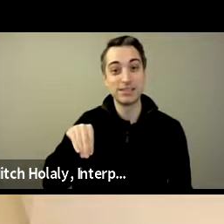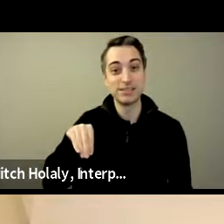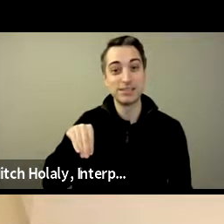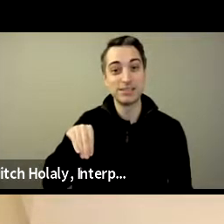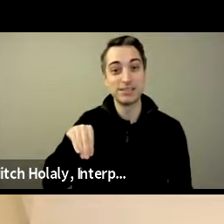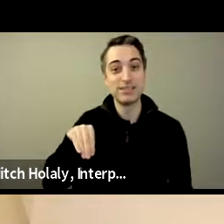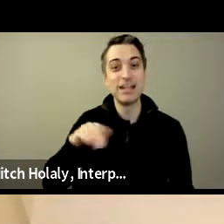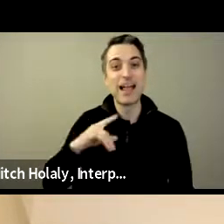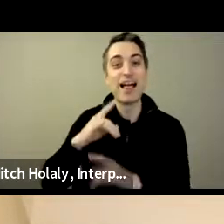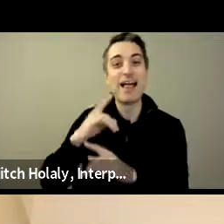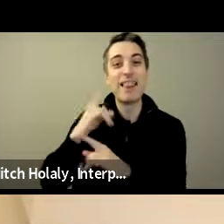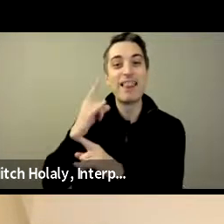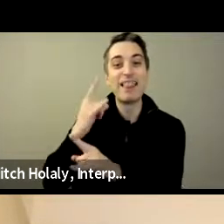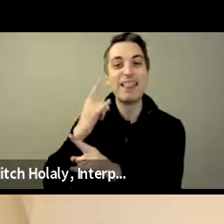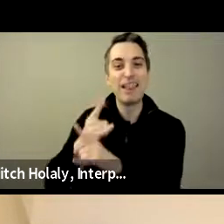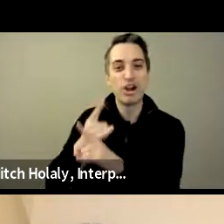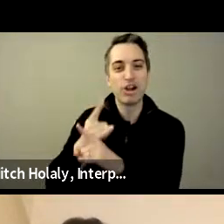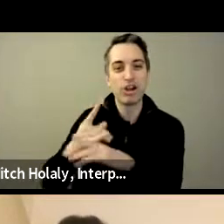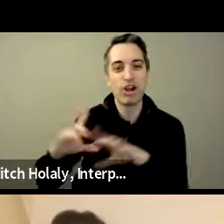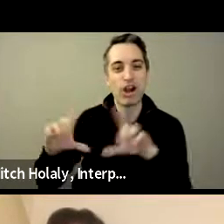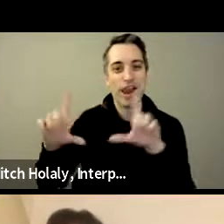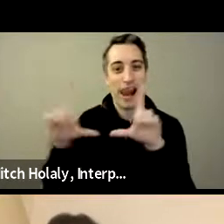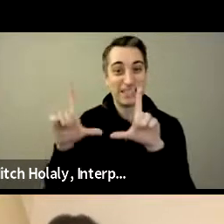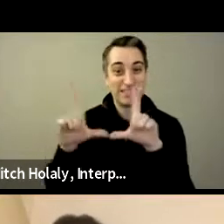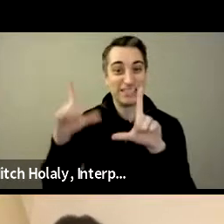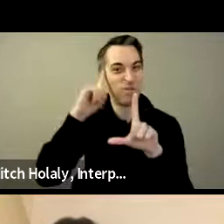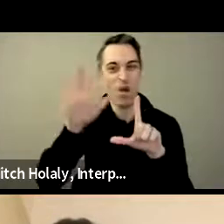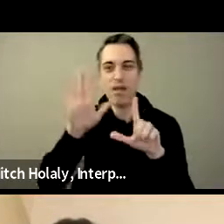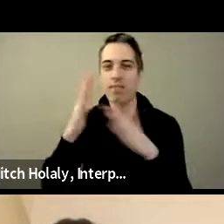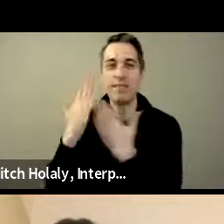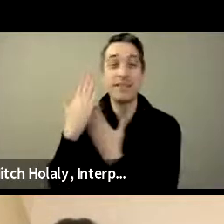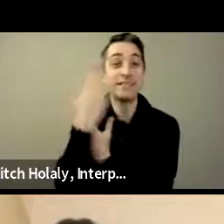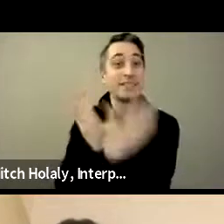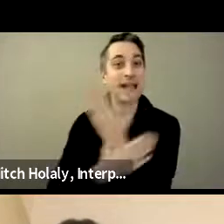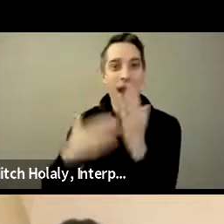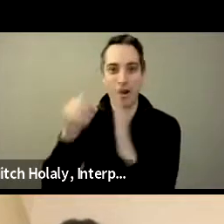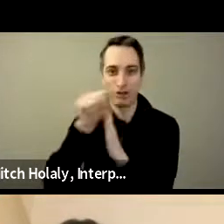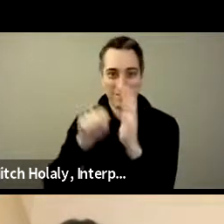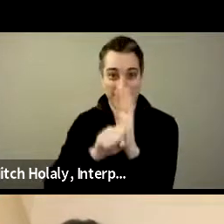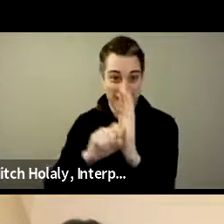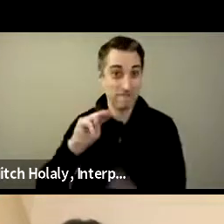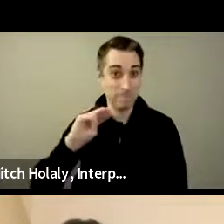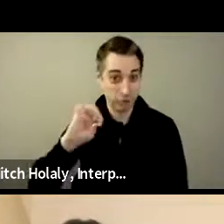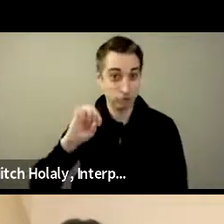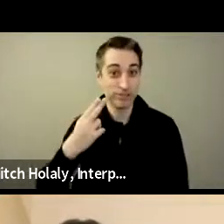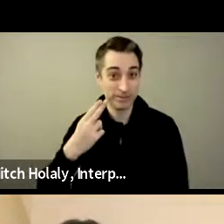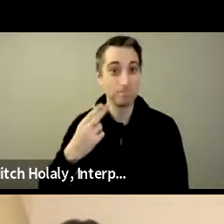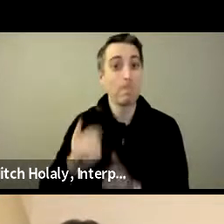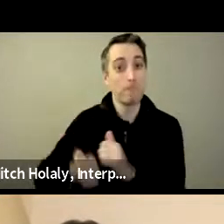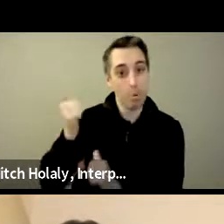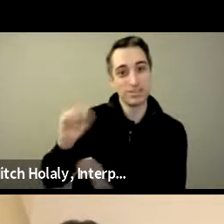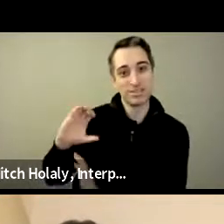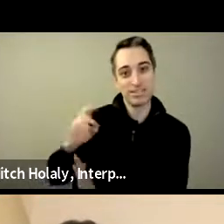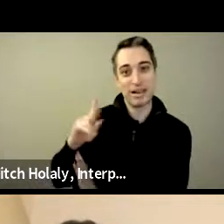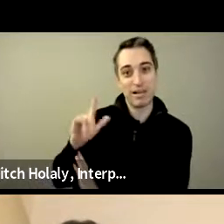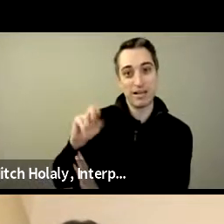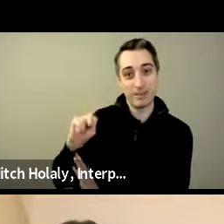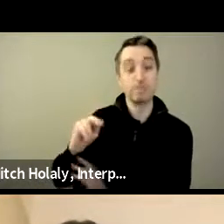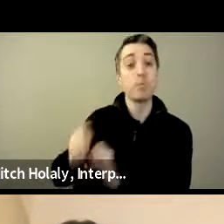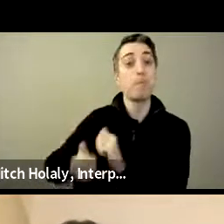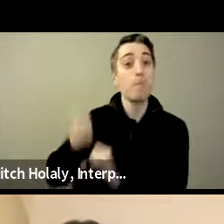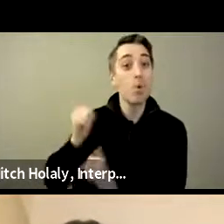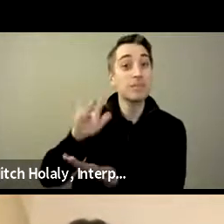liquor licenses for the entire state of Michigan. So just to give you an idea, most of the Middle Eastern